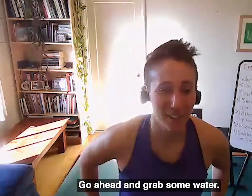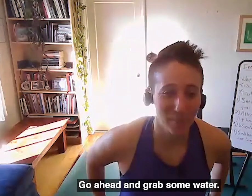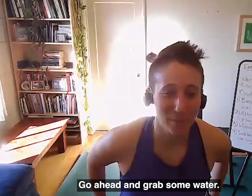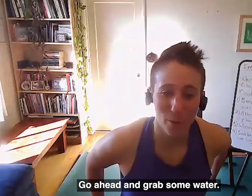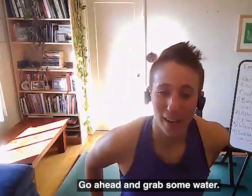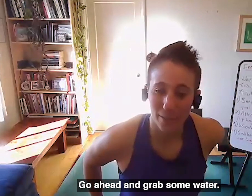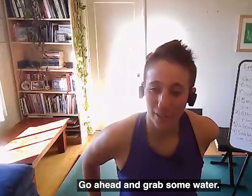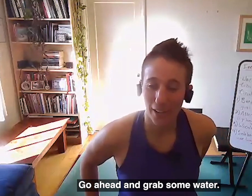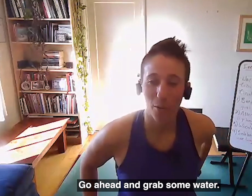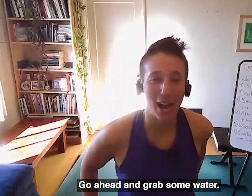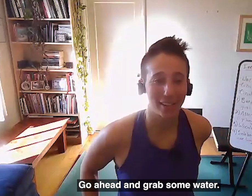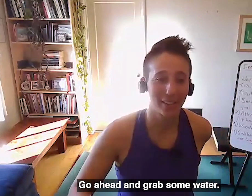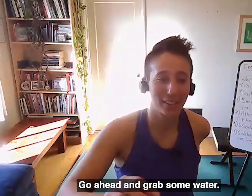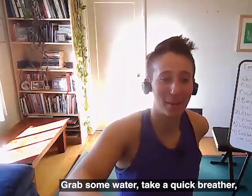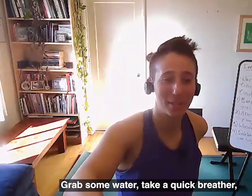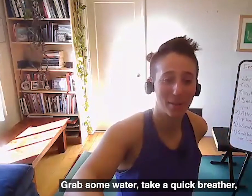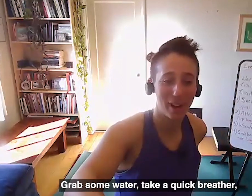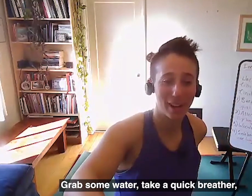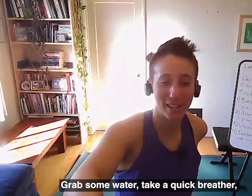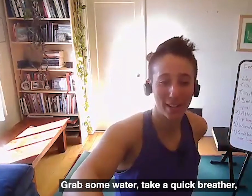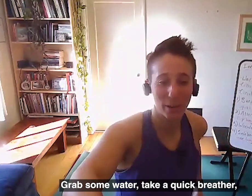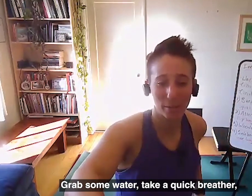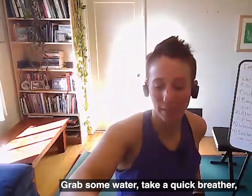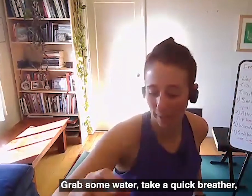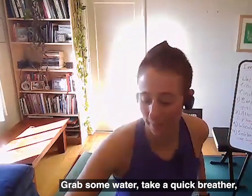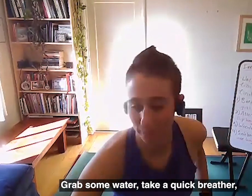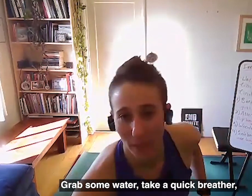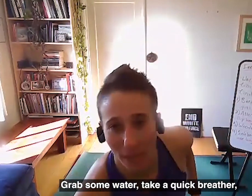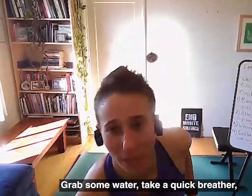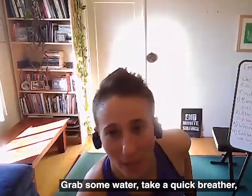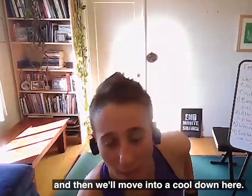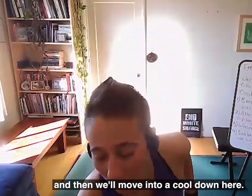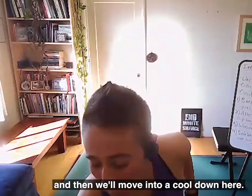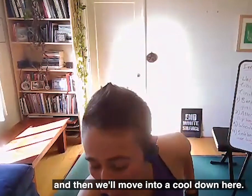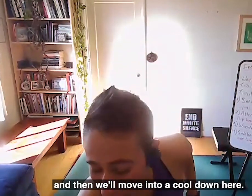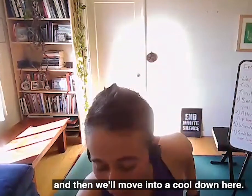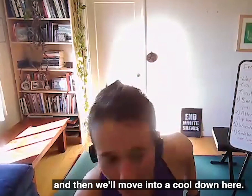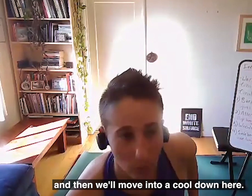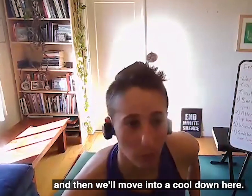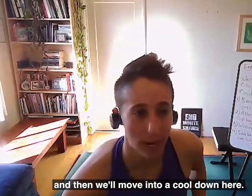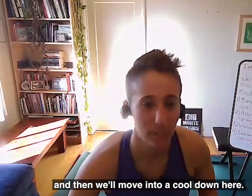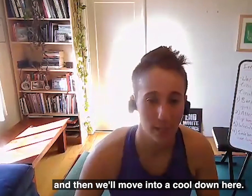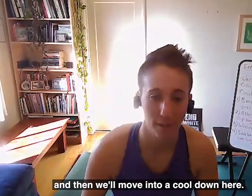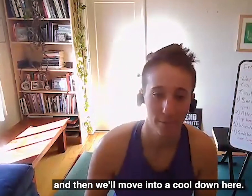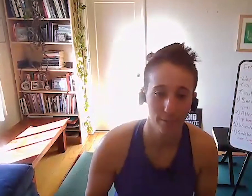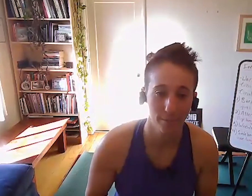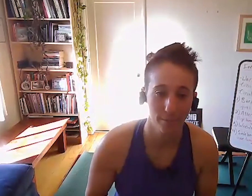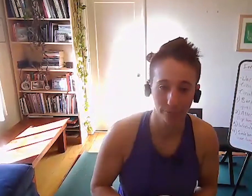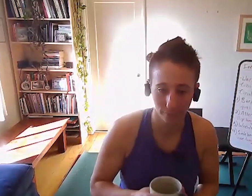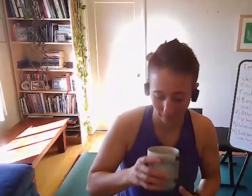Go ahead and grab some water. Grab some water, take a quick breather, and then we'll move into a cool down